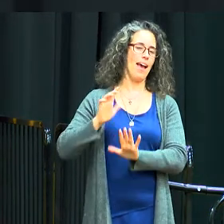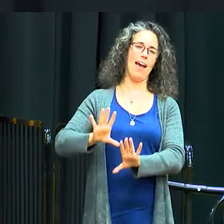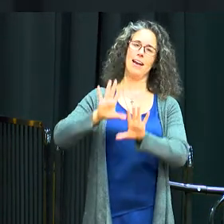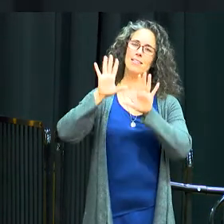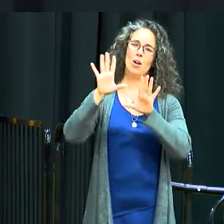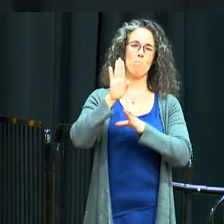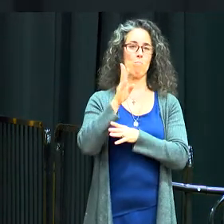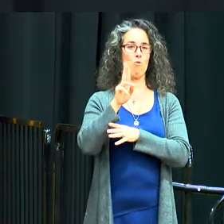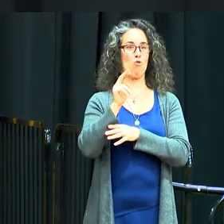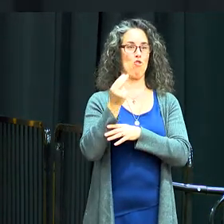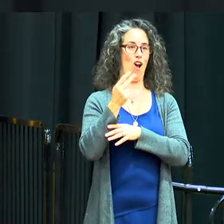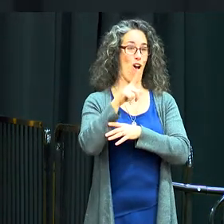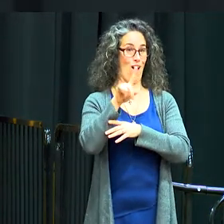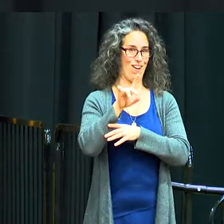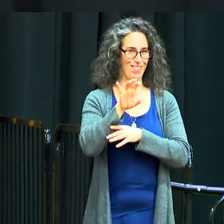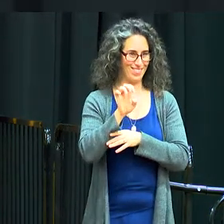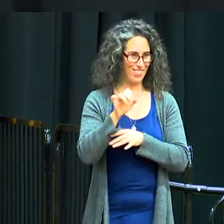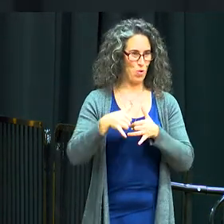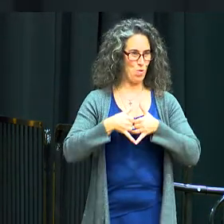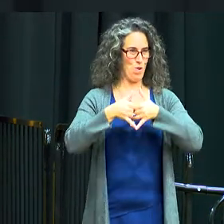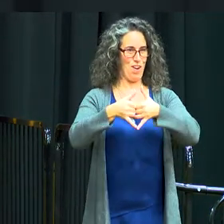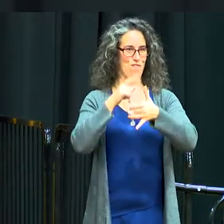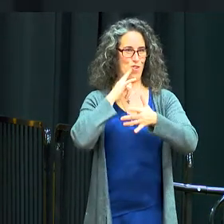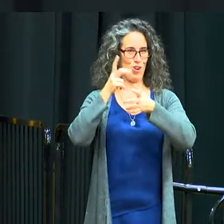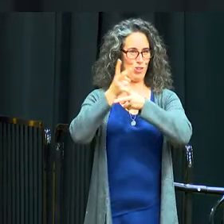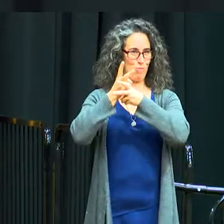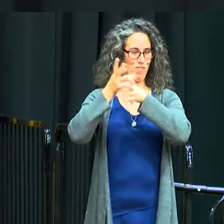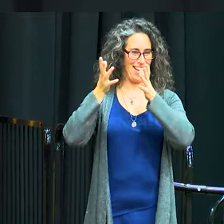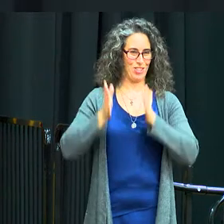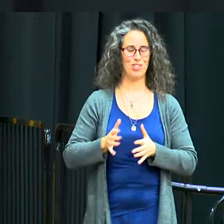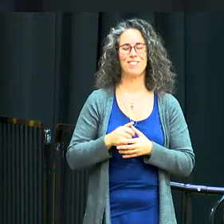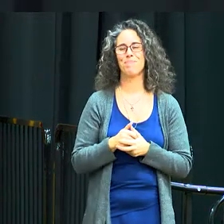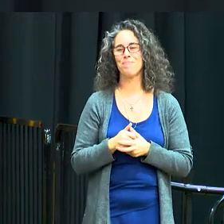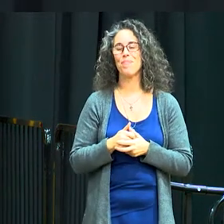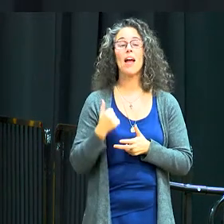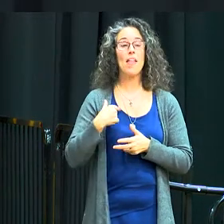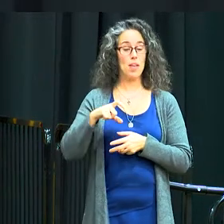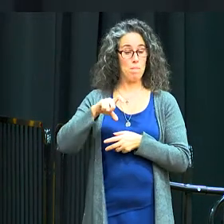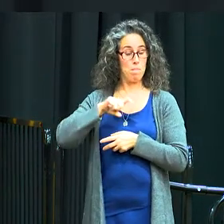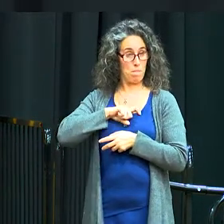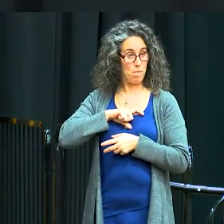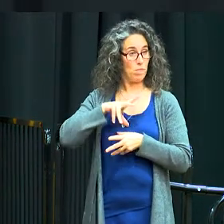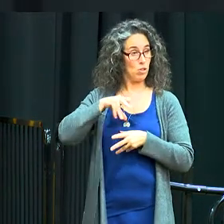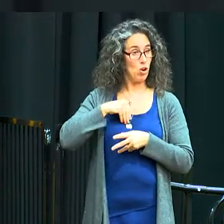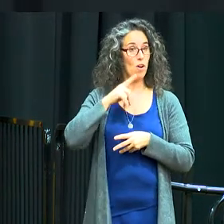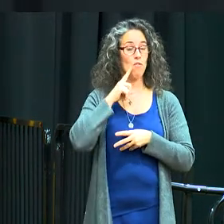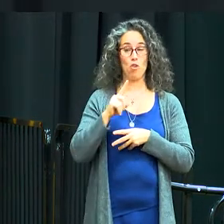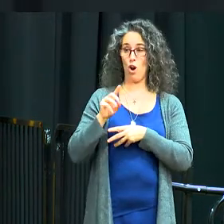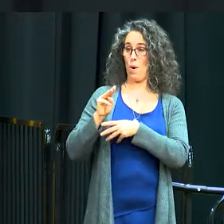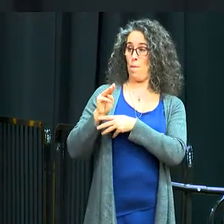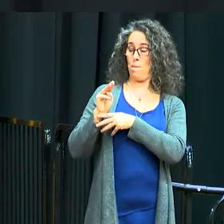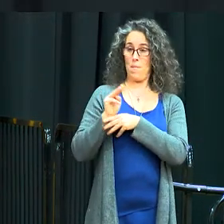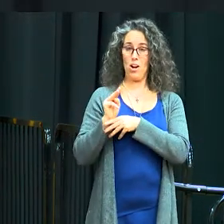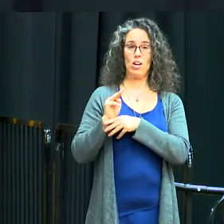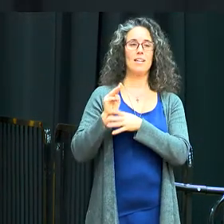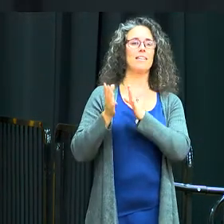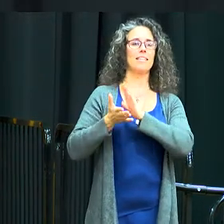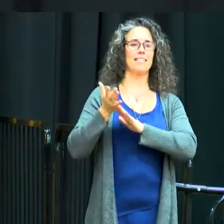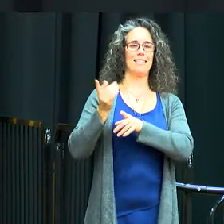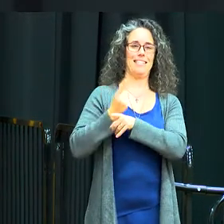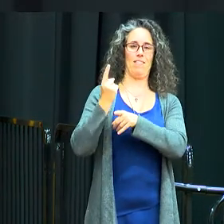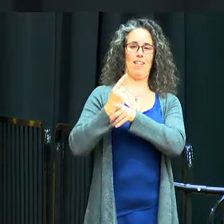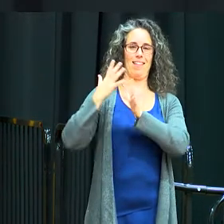Bronze Award for Supervisors. She received the Secretary of Defense Medal and for the Meritorious Civilian Service